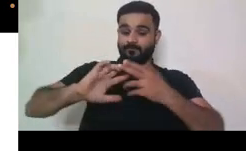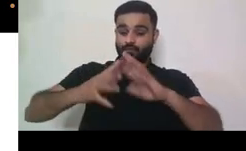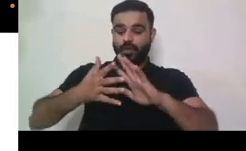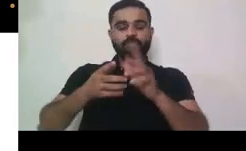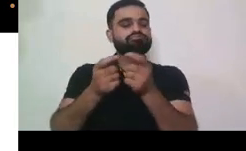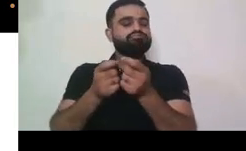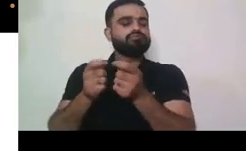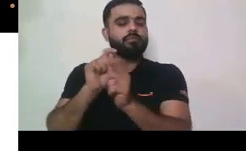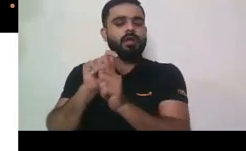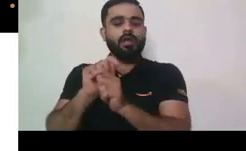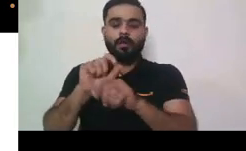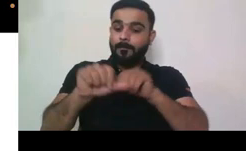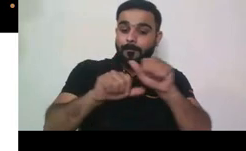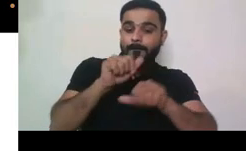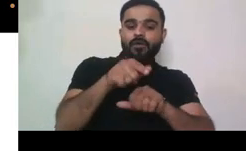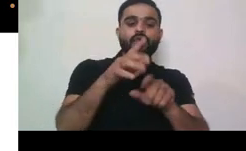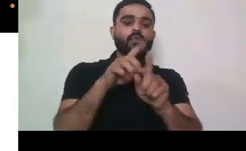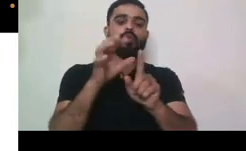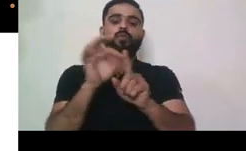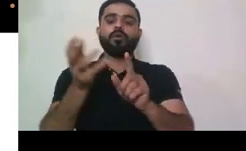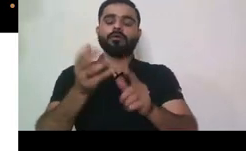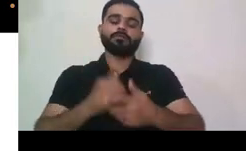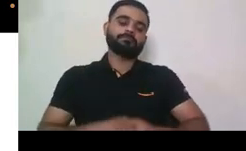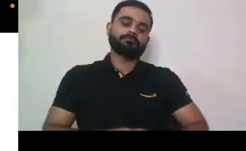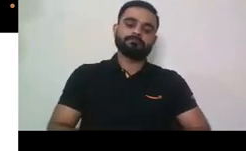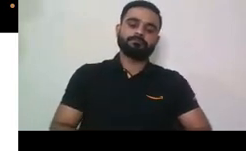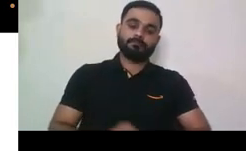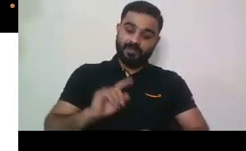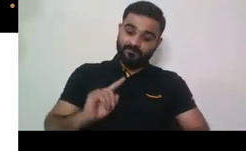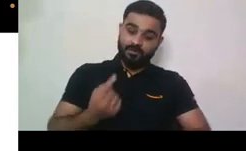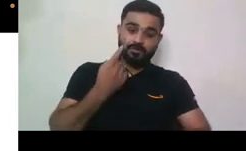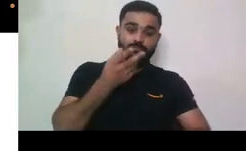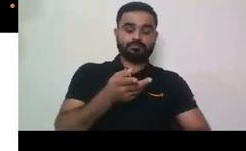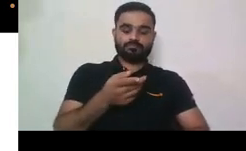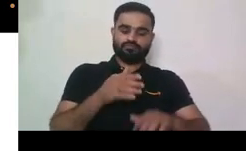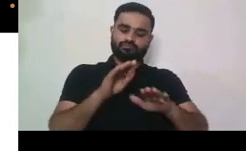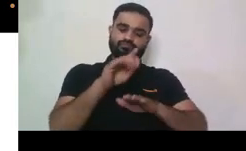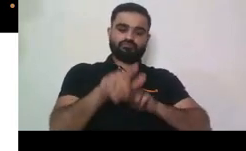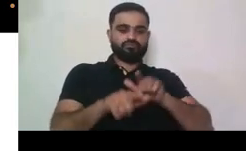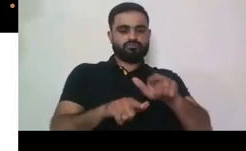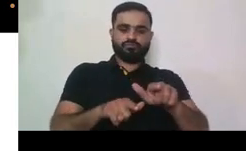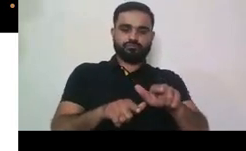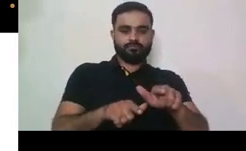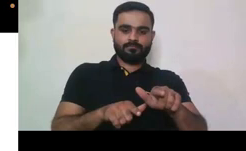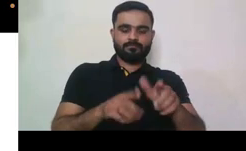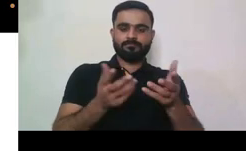What should be the process of these groups? So the first stage is about